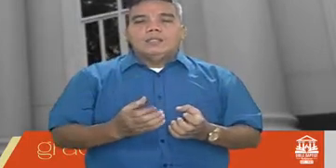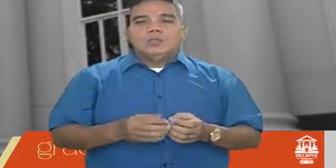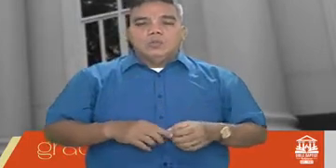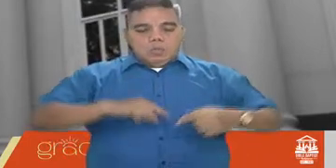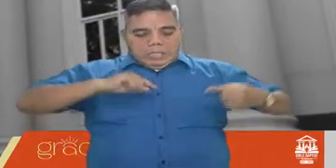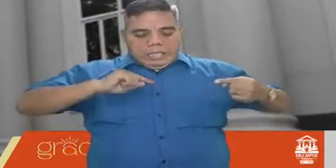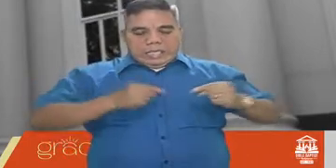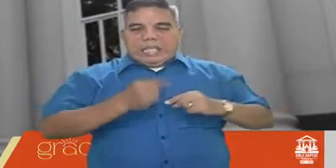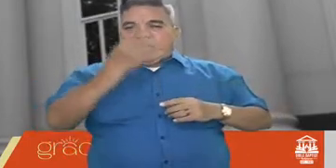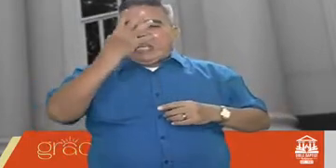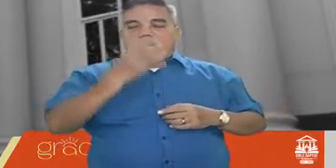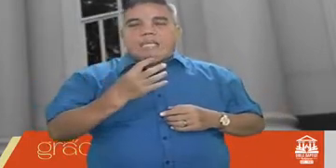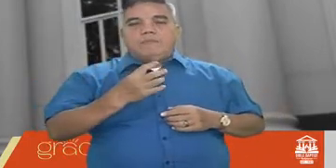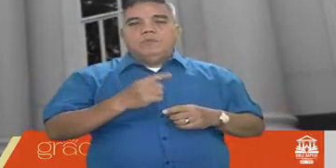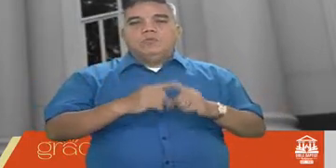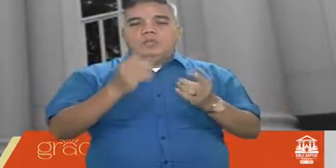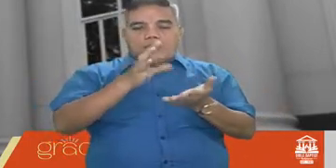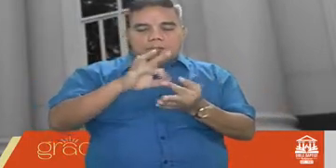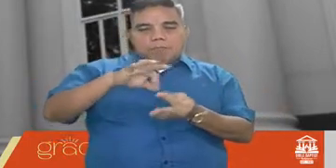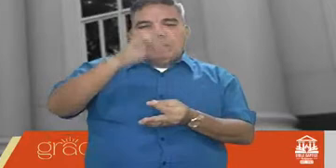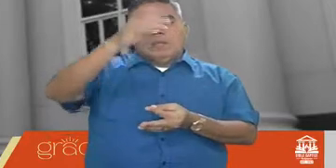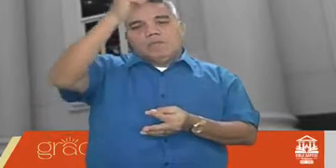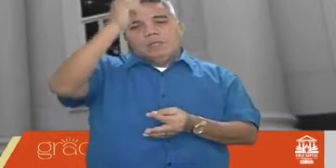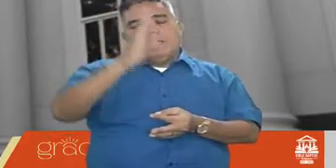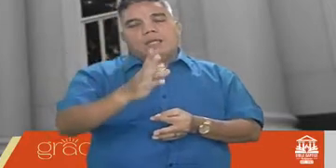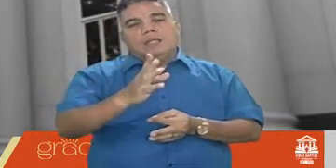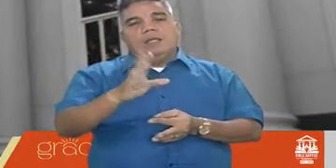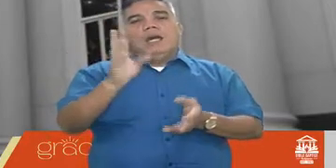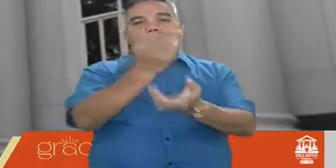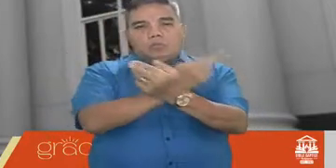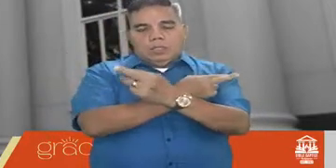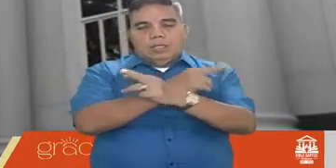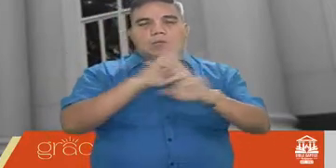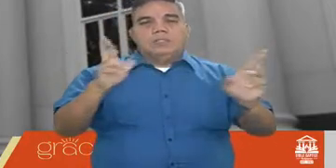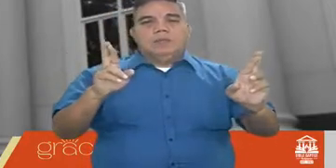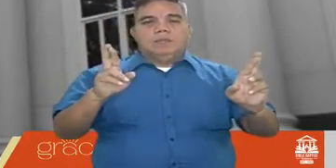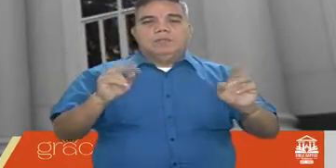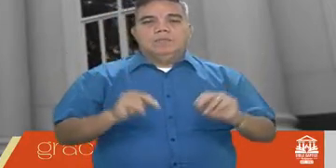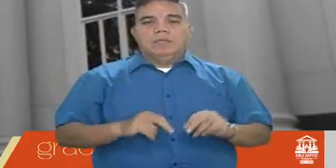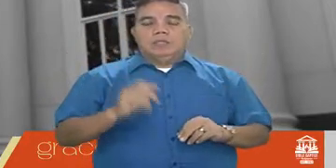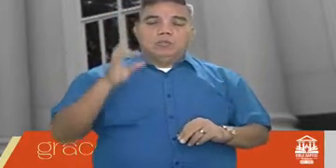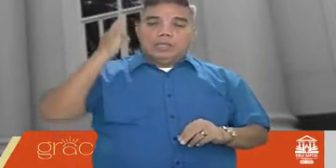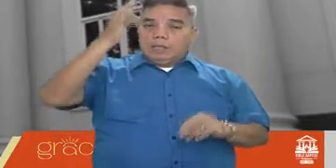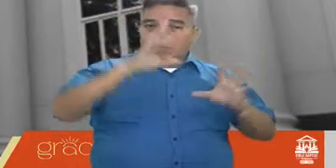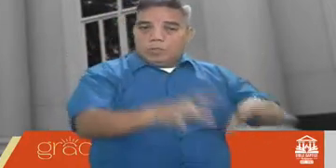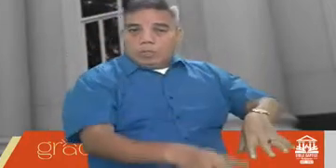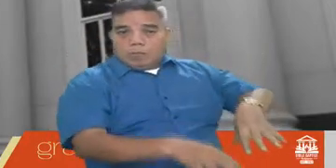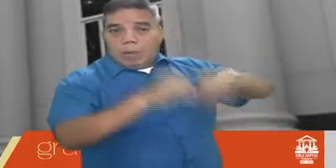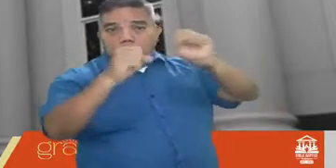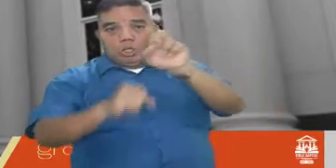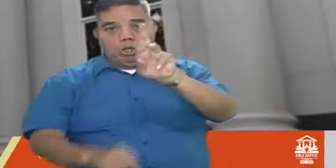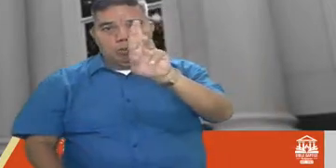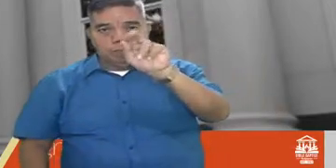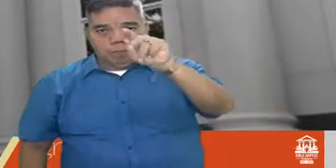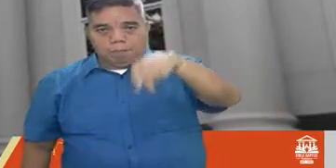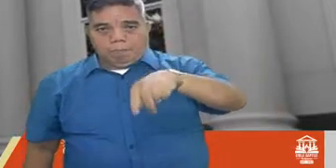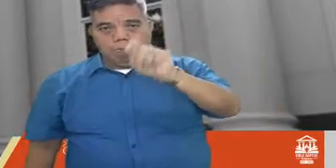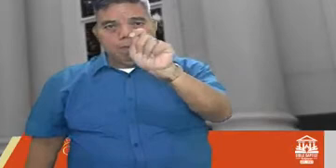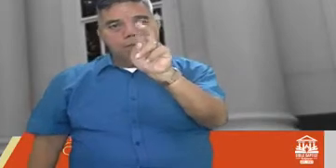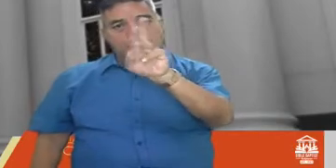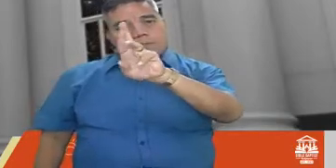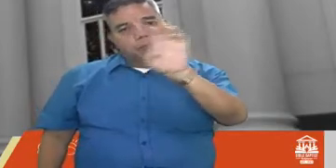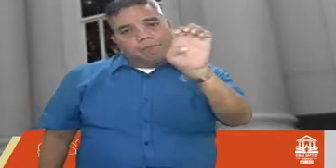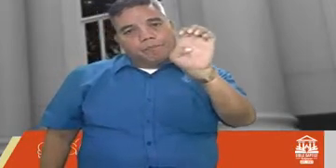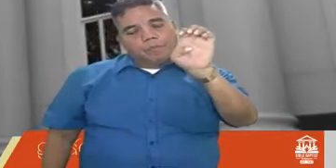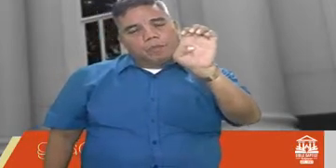the Spirit of God who has sealed us unto the day of redemption. And when we cannot find it in our hearts